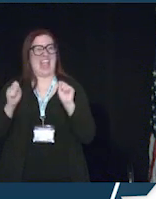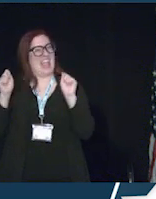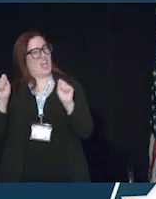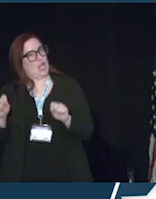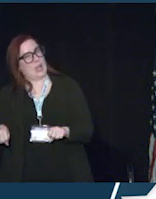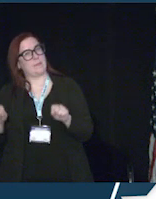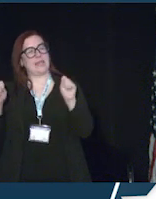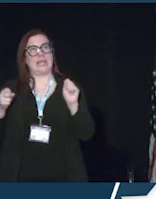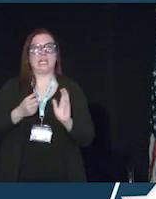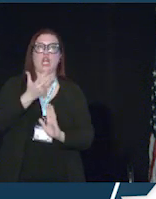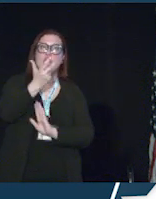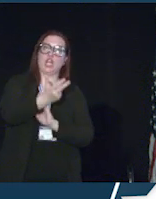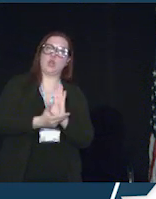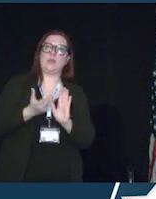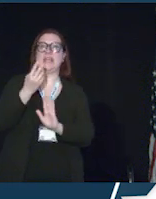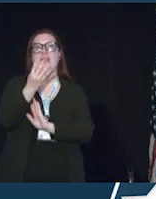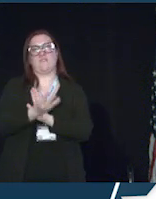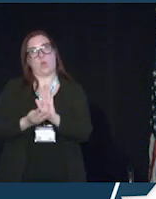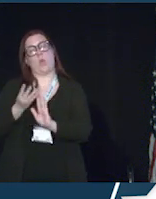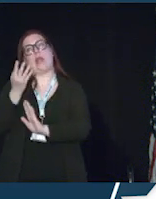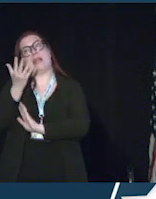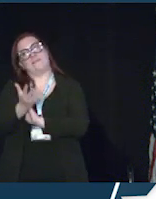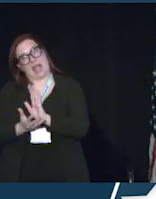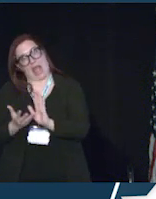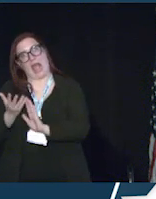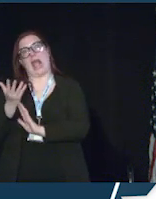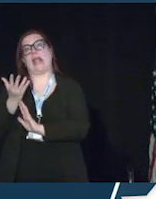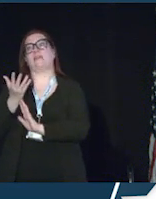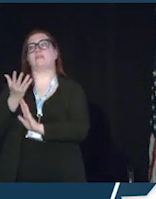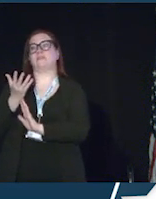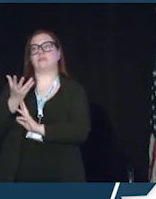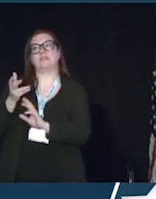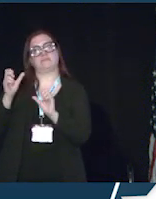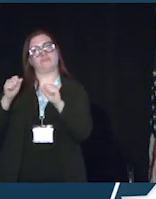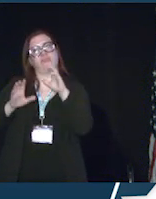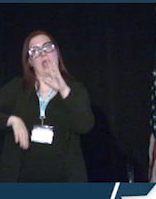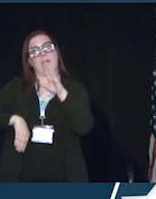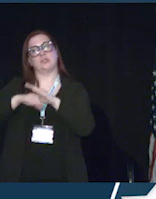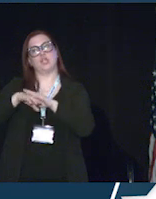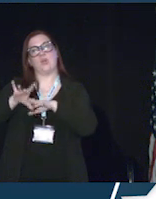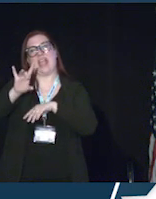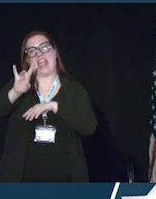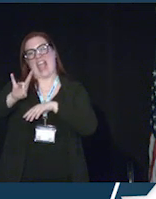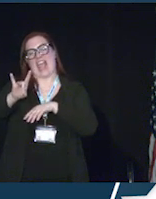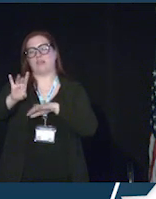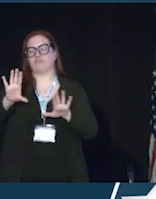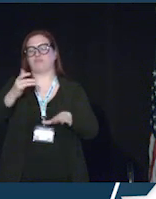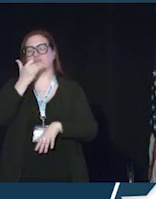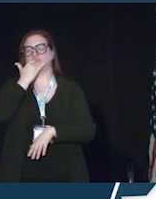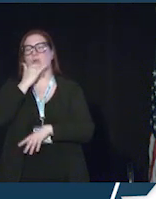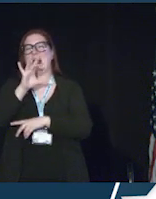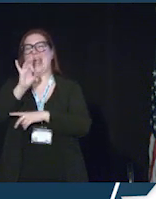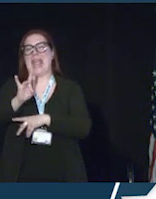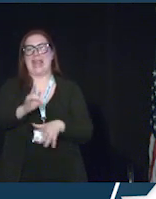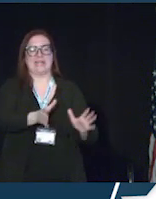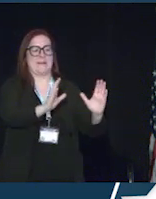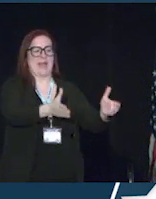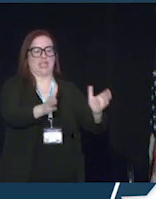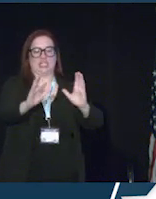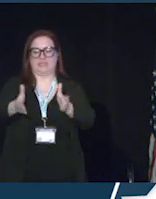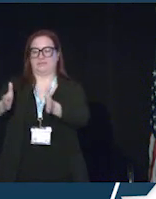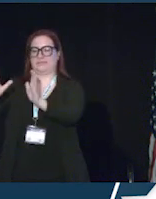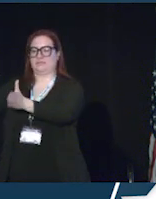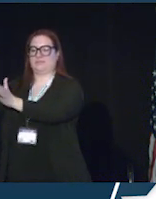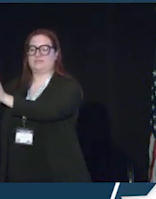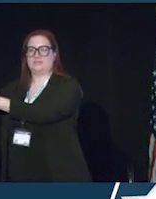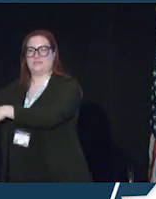be 3 or 4 or 5 or even up to 8 batches. Then my